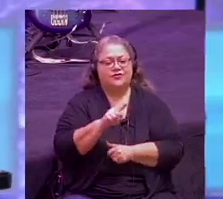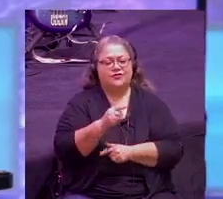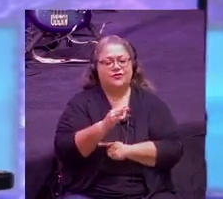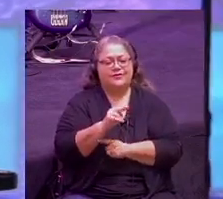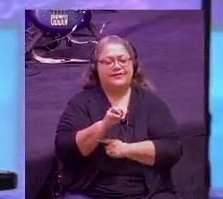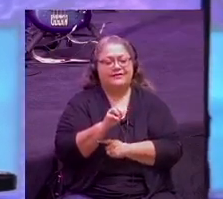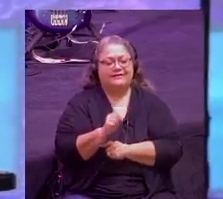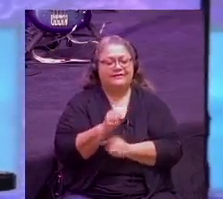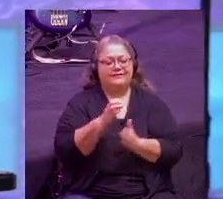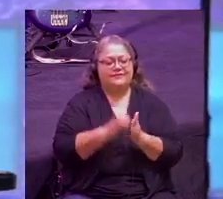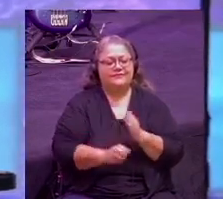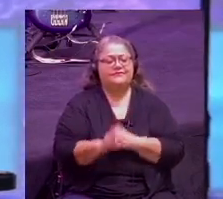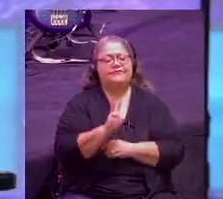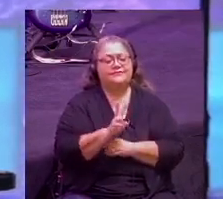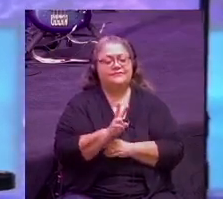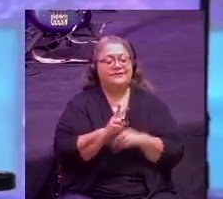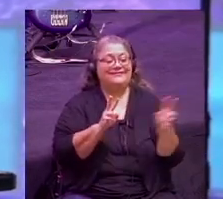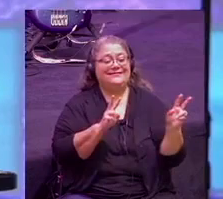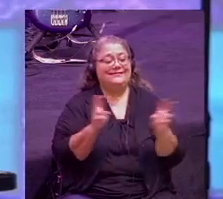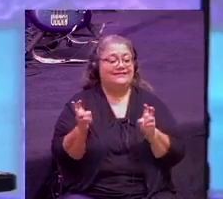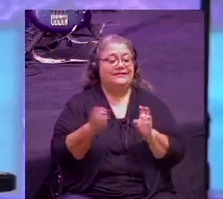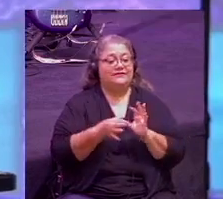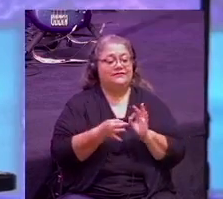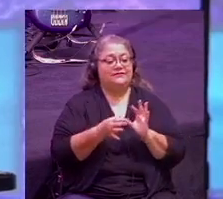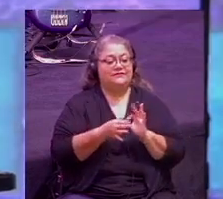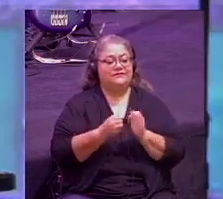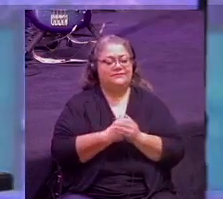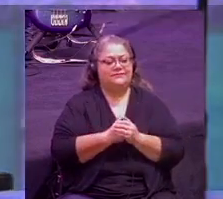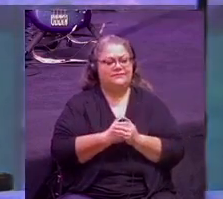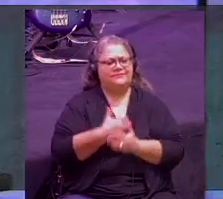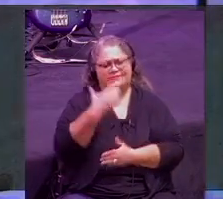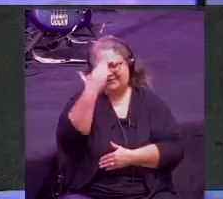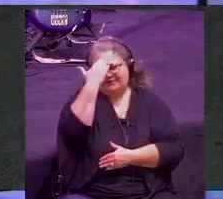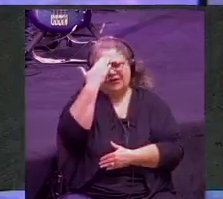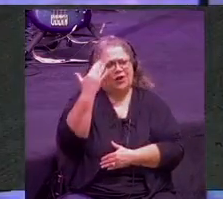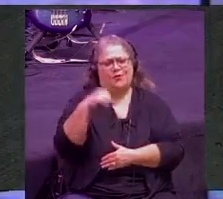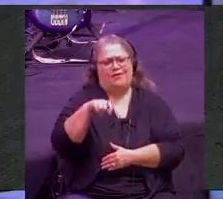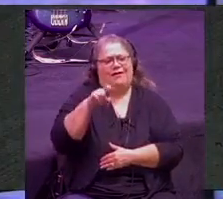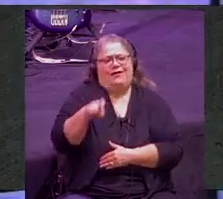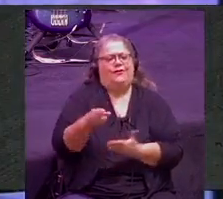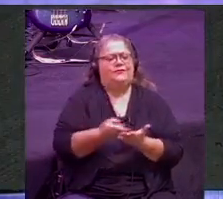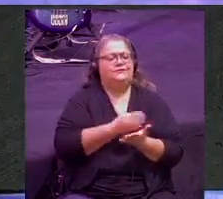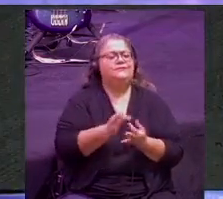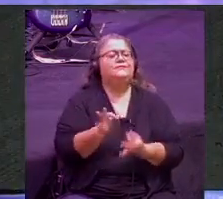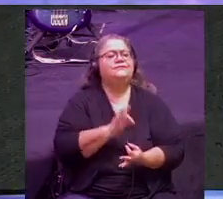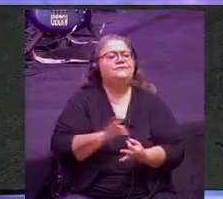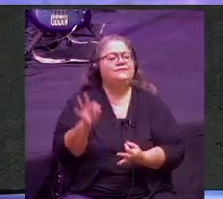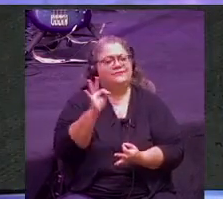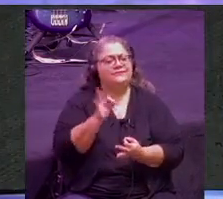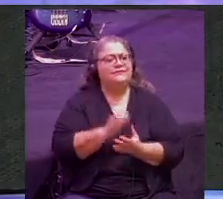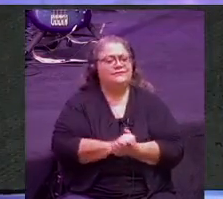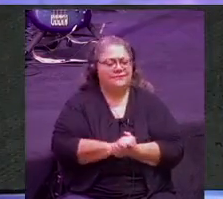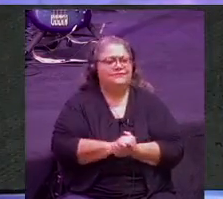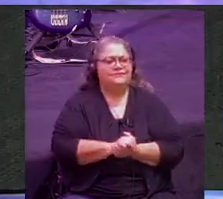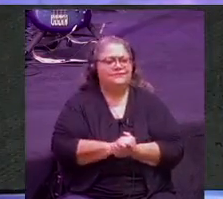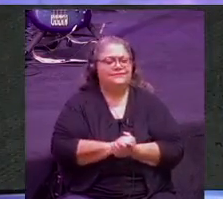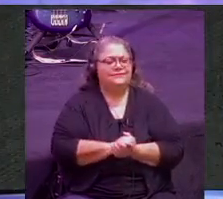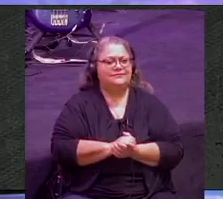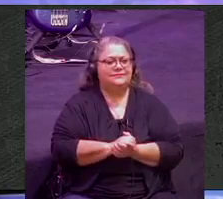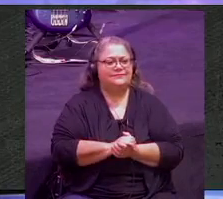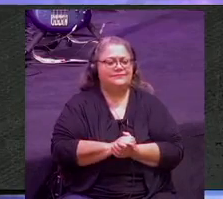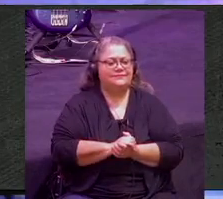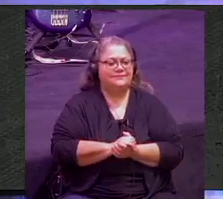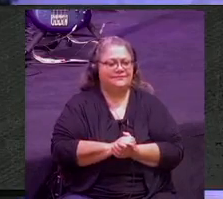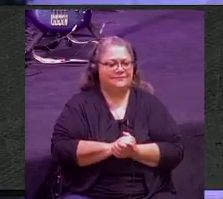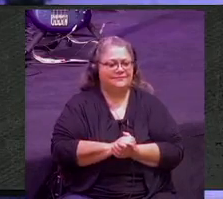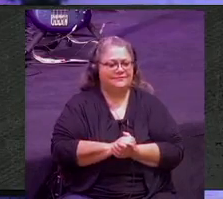The title of my message this morning is, Why Do We Need the Holy Spirit? And I'm going to tell you what has happened over